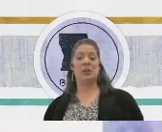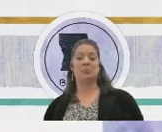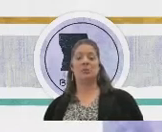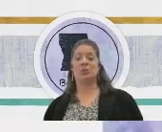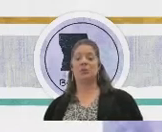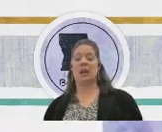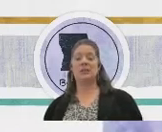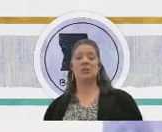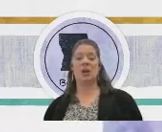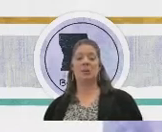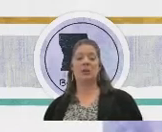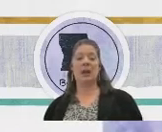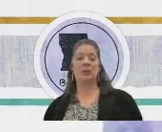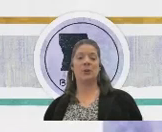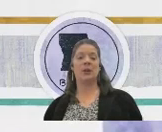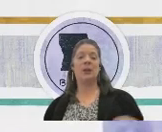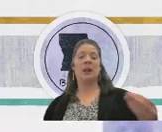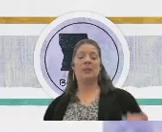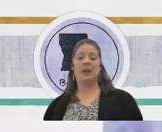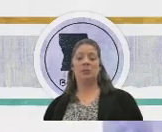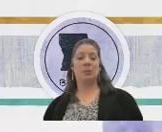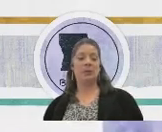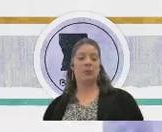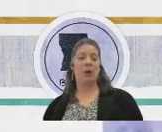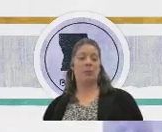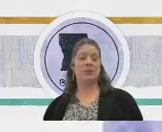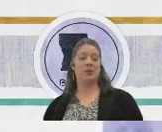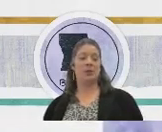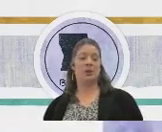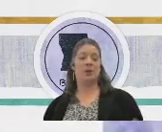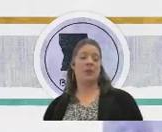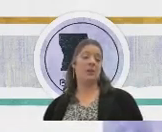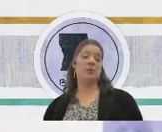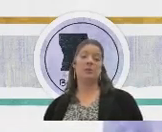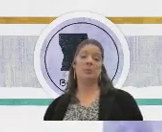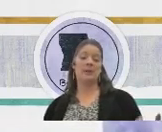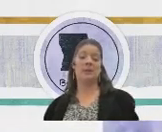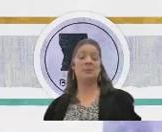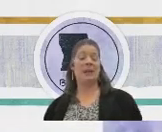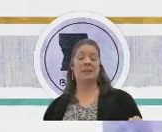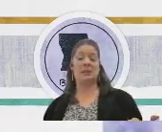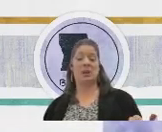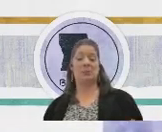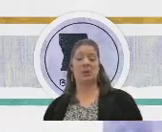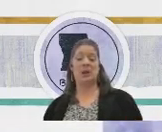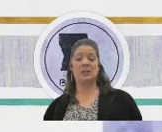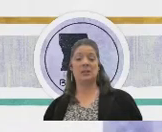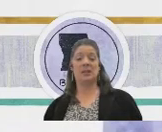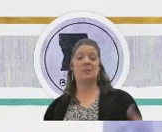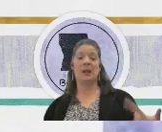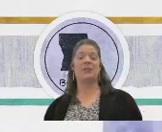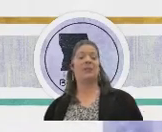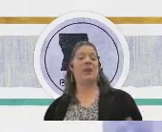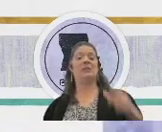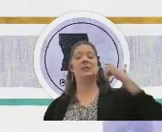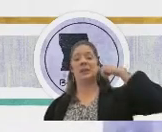Revisions were adopted to create this geometry add-on, and the eligibility requirements are, they include basically passing that geometry content